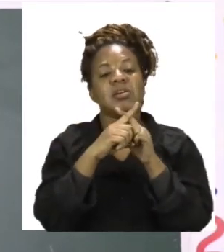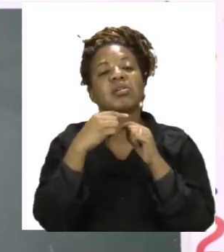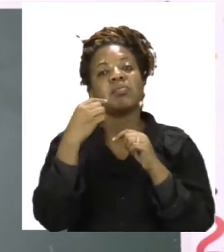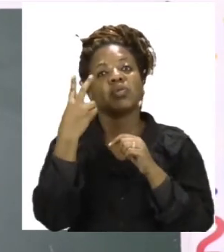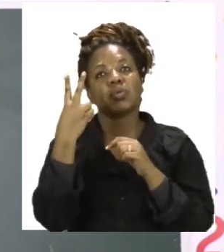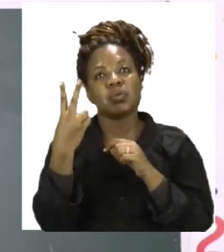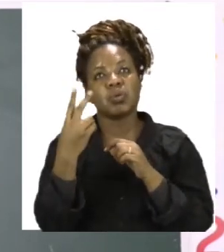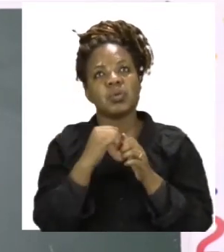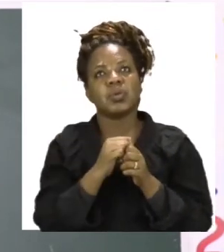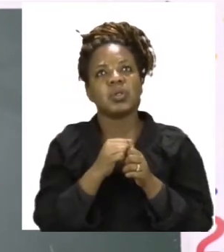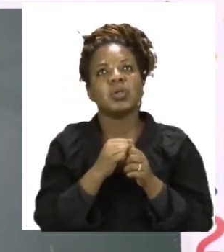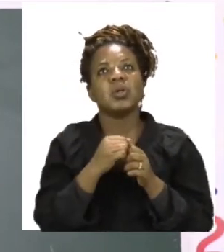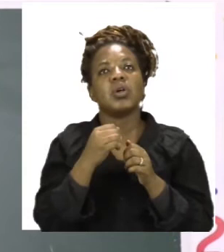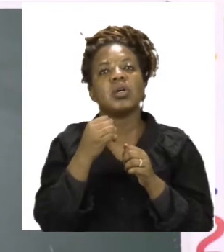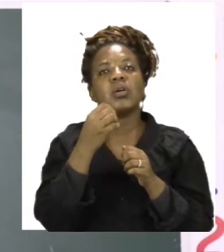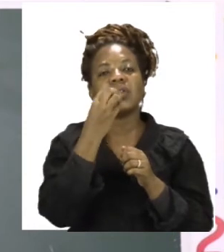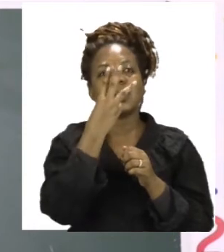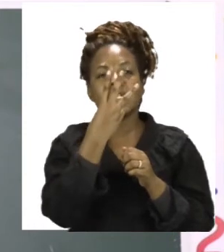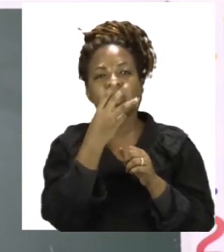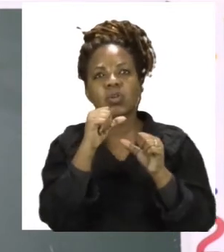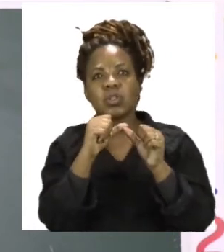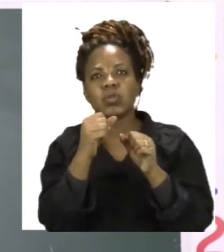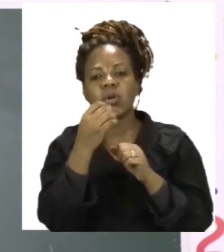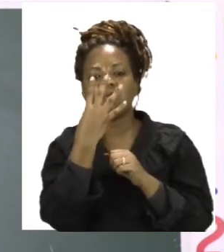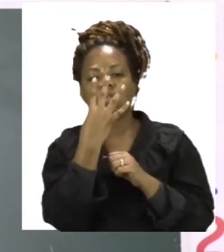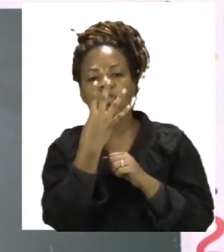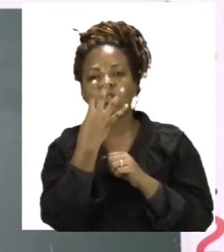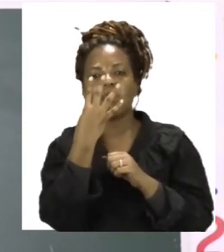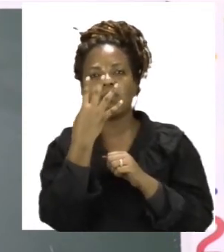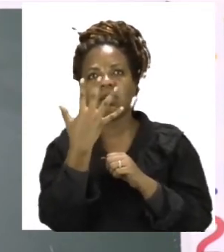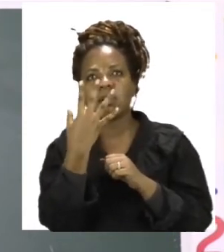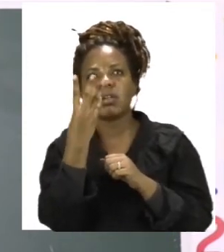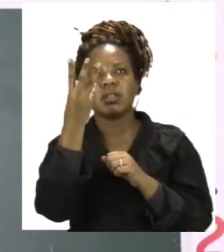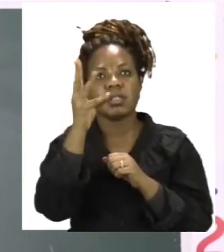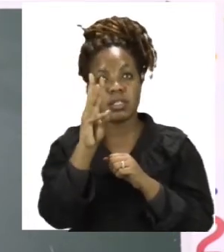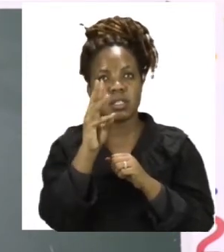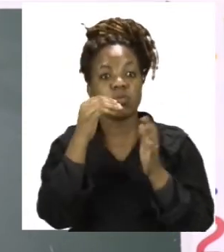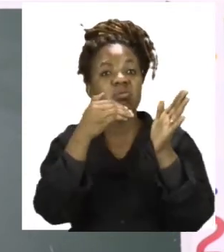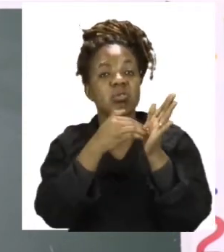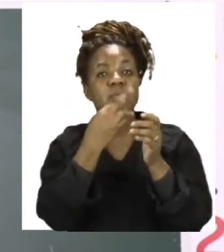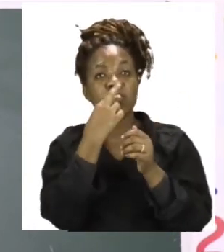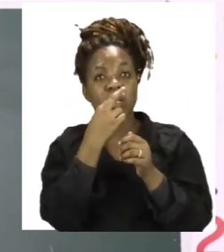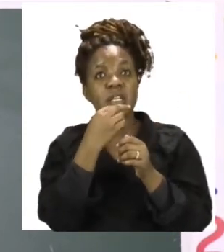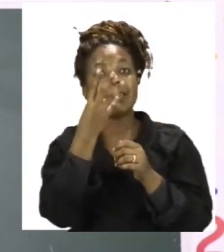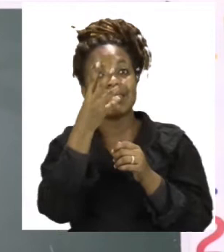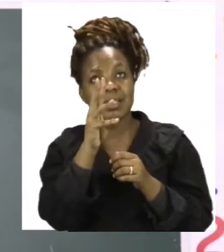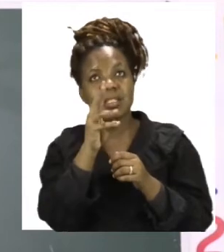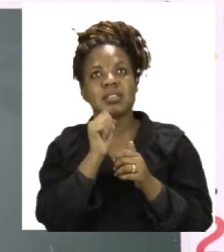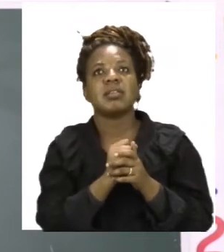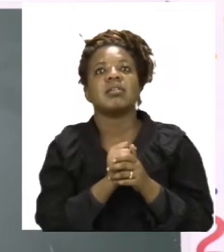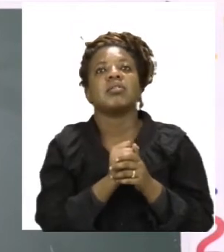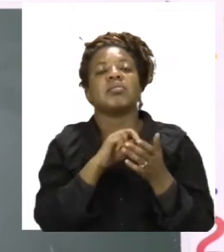So from 3, I count on 4, 5, 6. So our answer